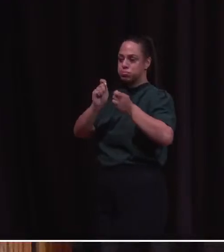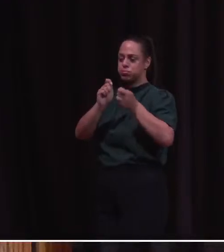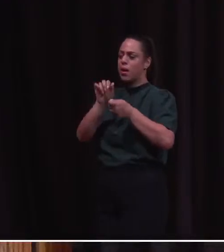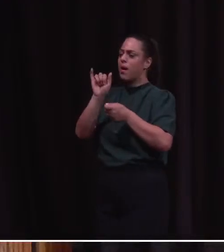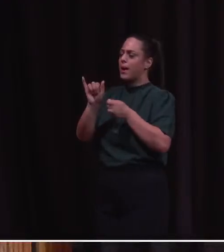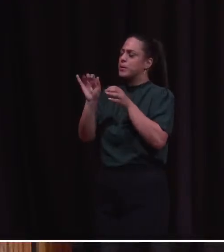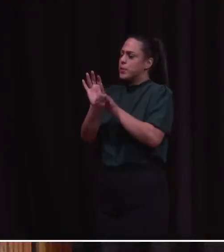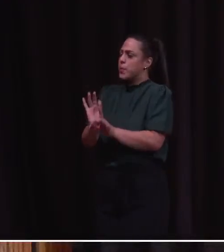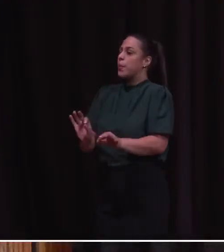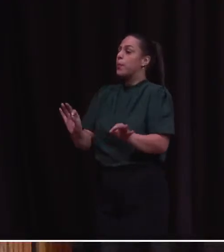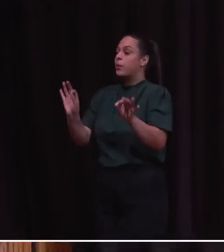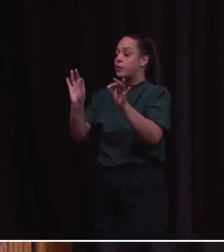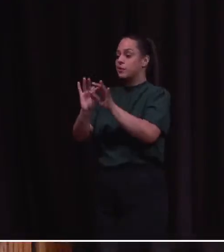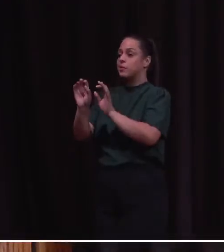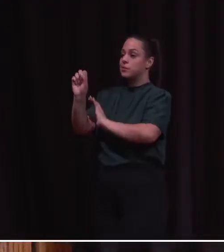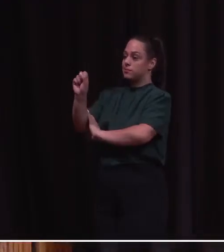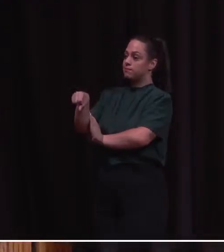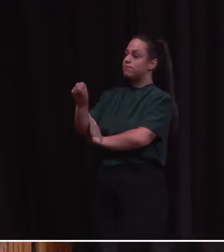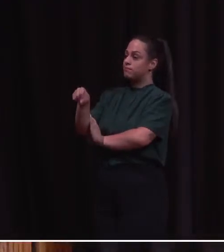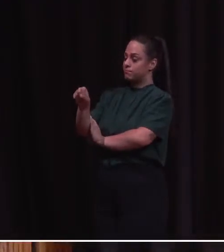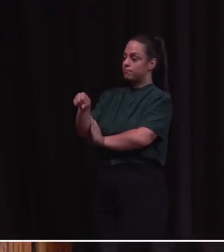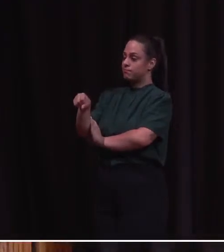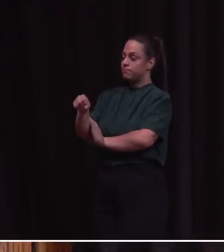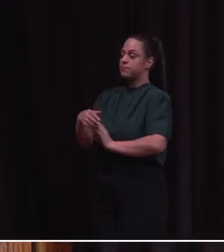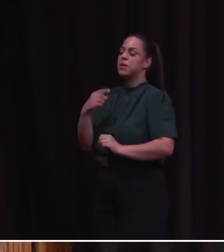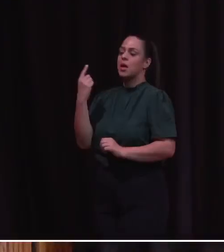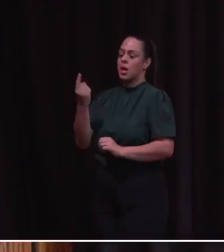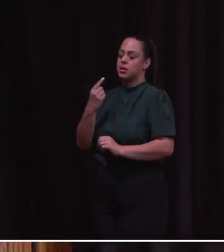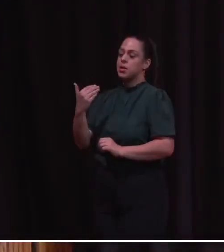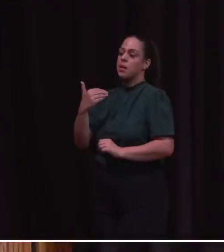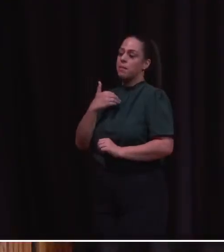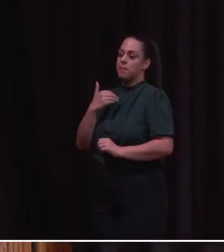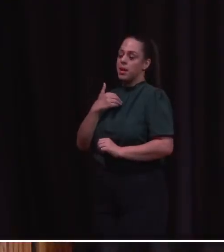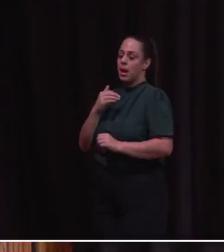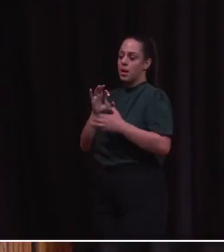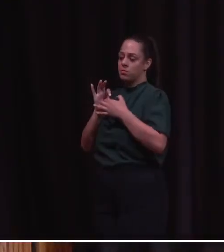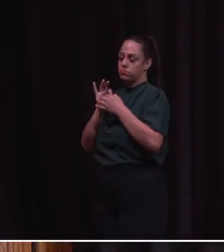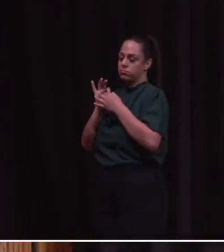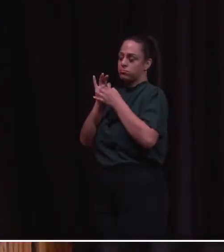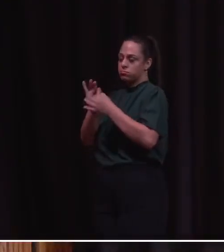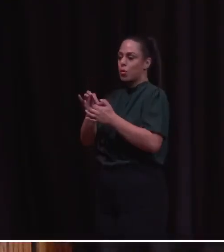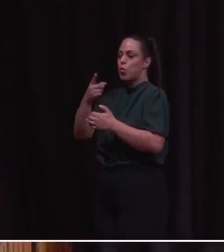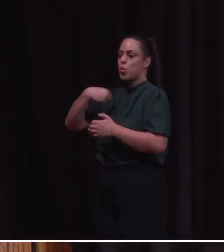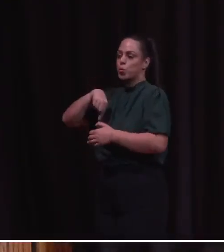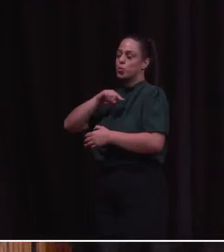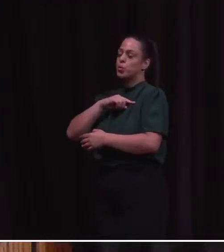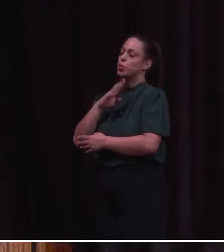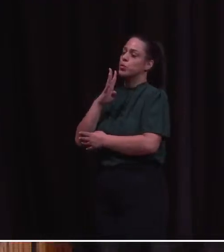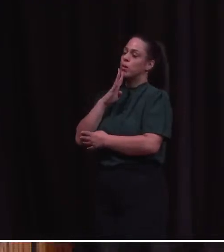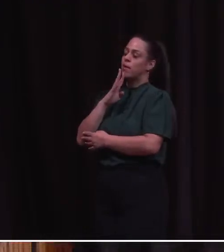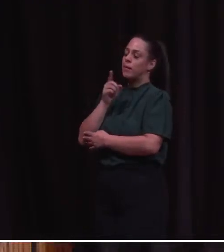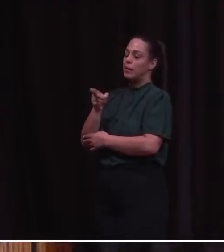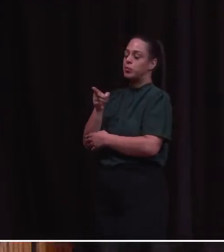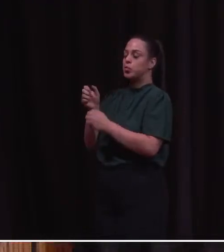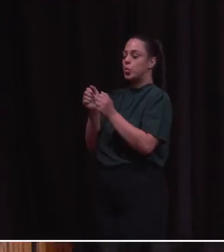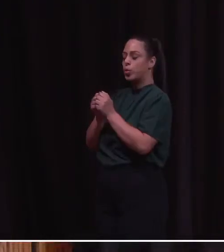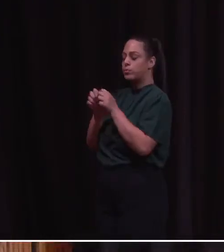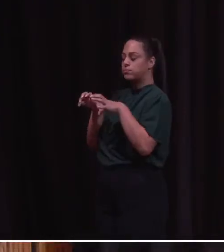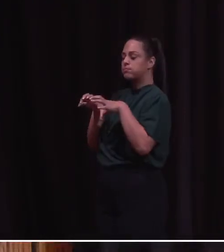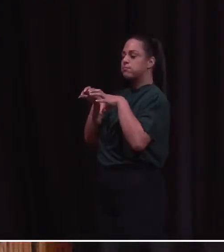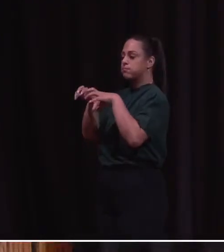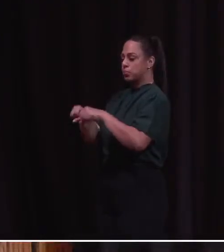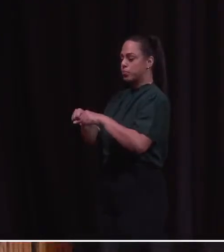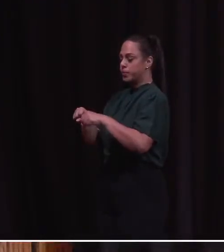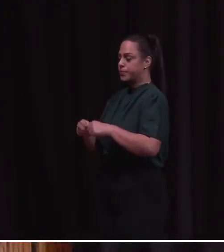at play, even as we resist and talk about decolonize. Despite the fact that